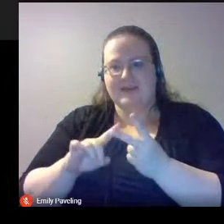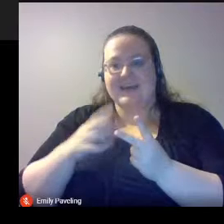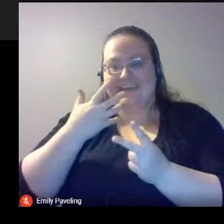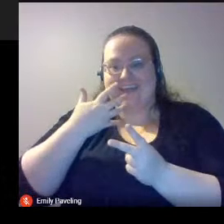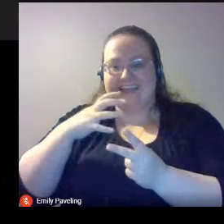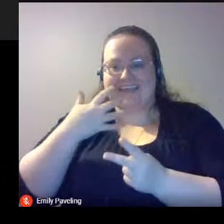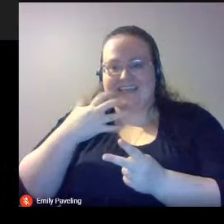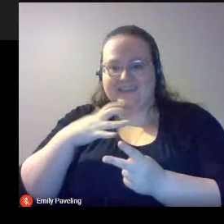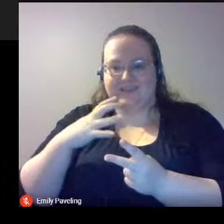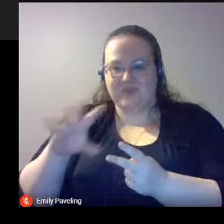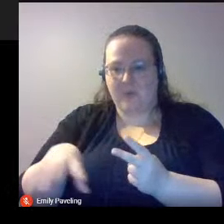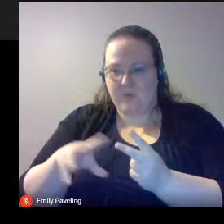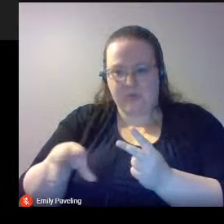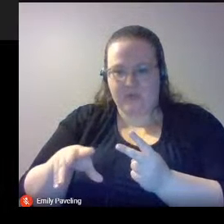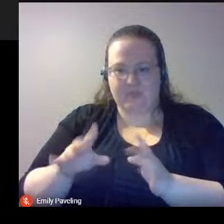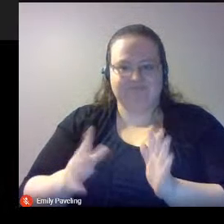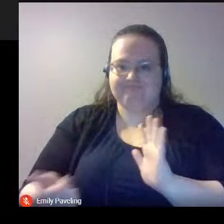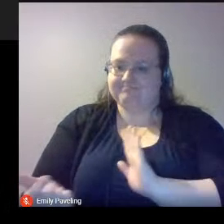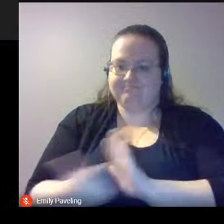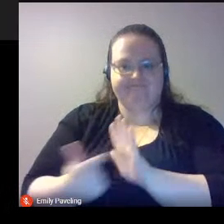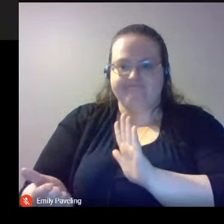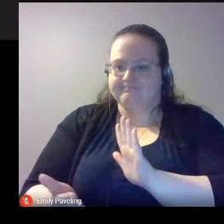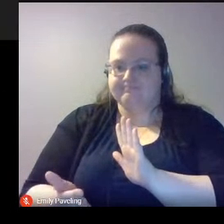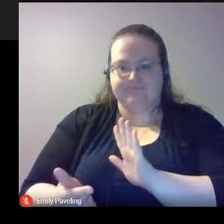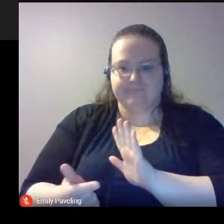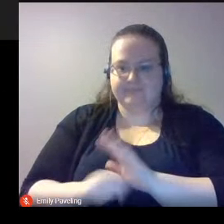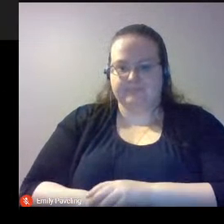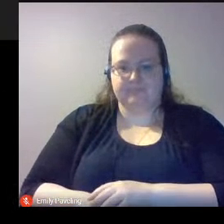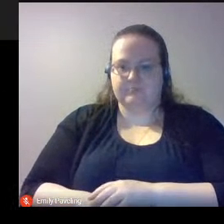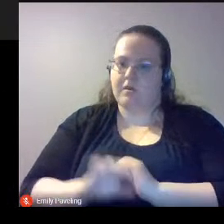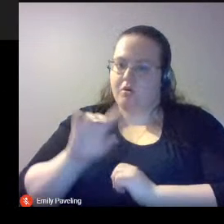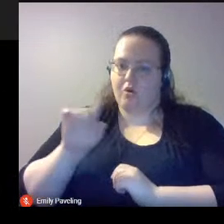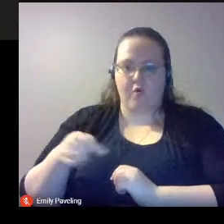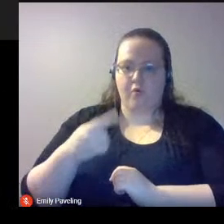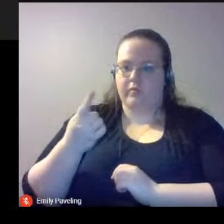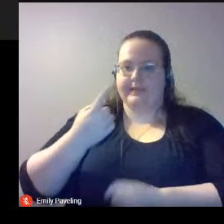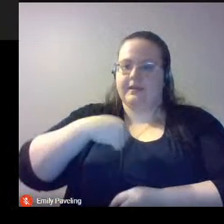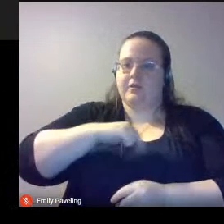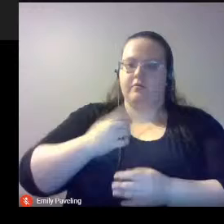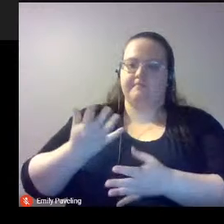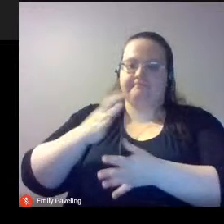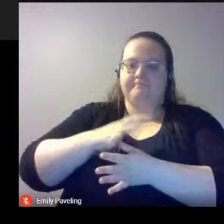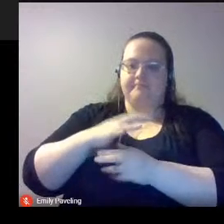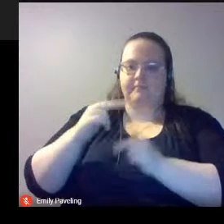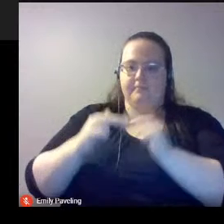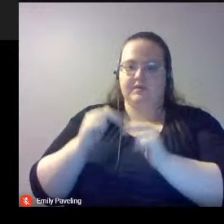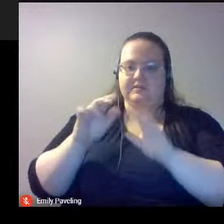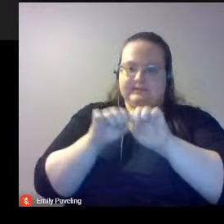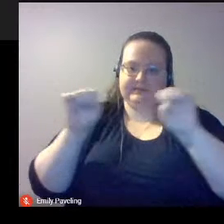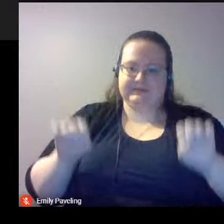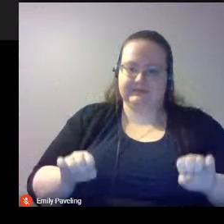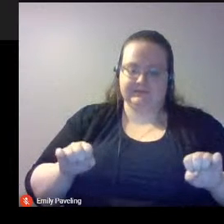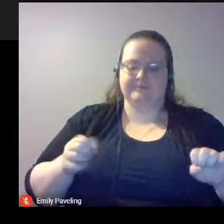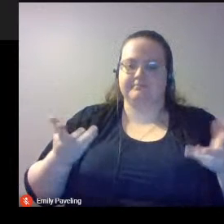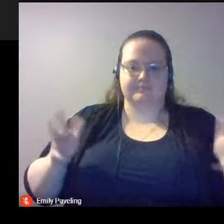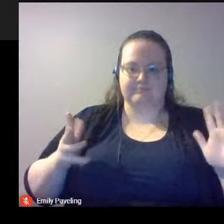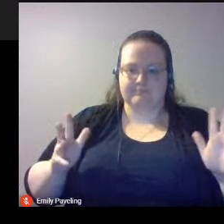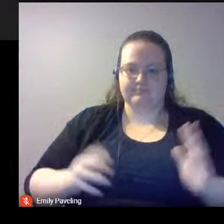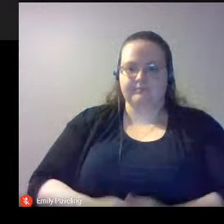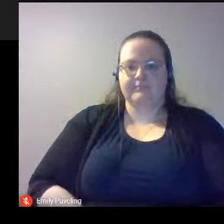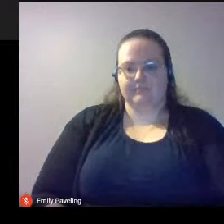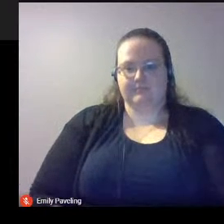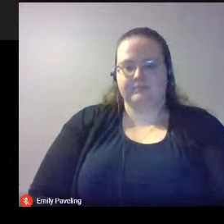we've removed many of those, and we'll be relying on our central mechanical systems to provide ventilation in our classrooms and portables.